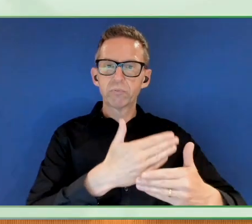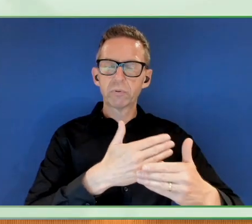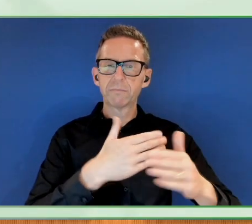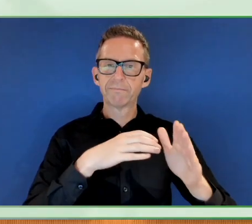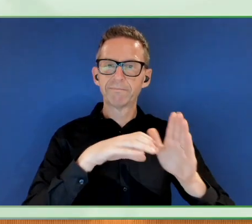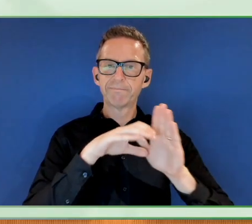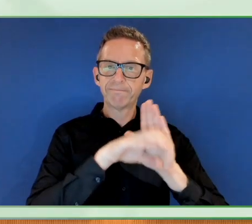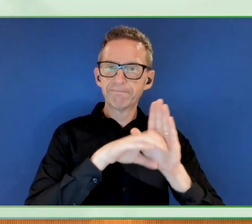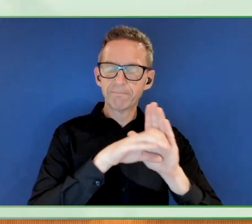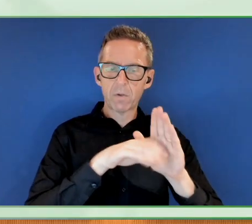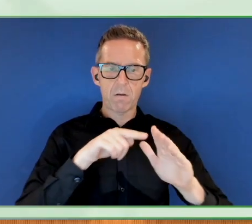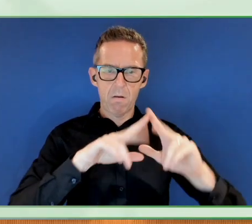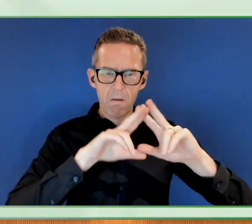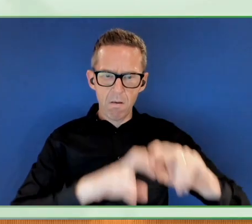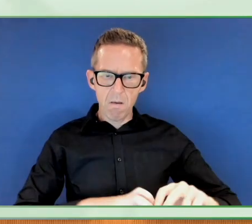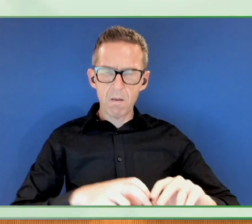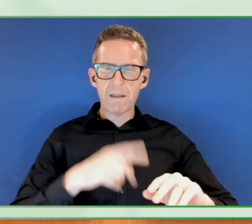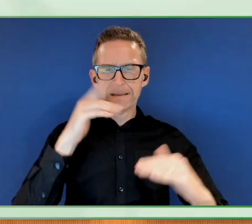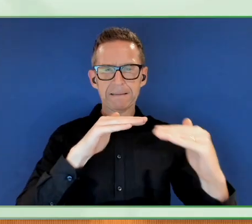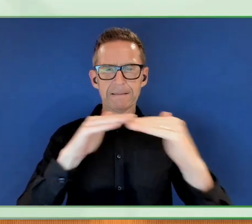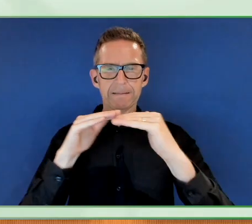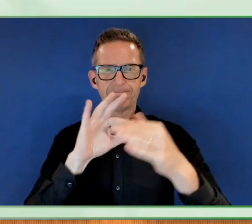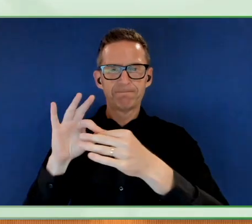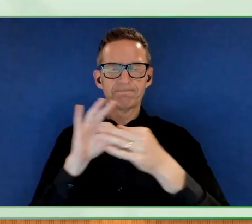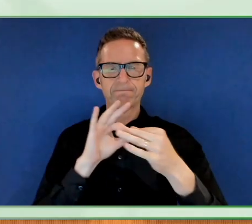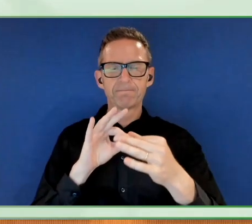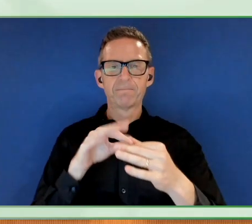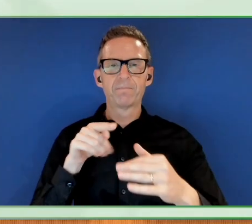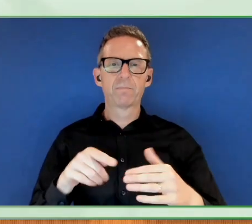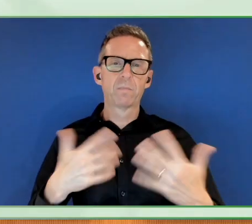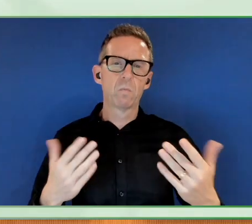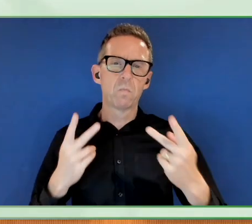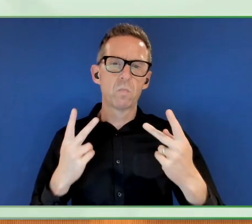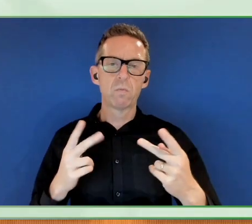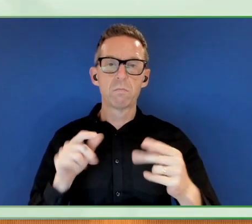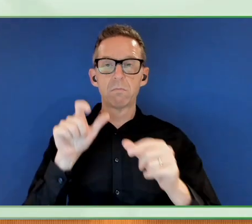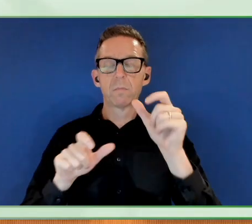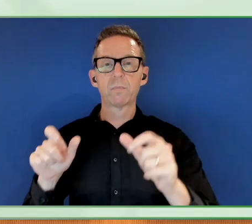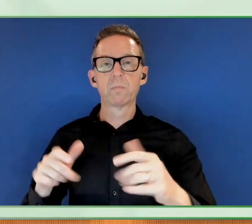also extremely relevant for a lot of people with temporarily or situational